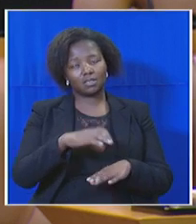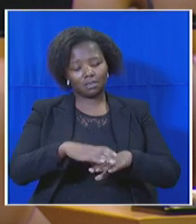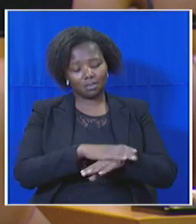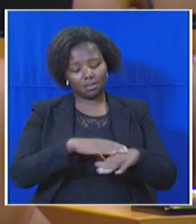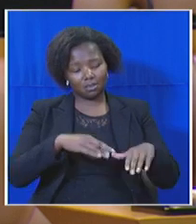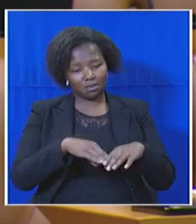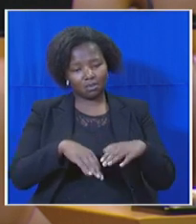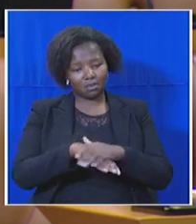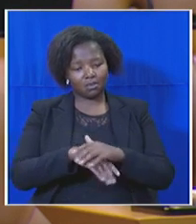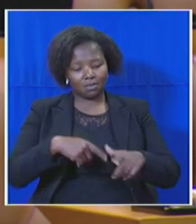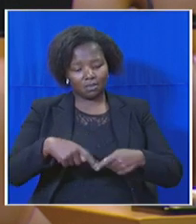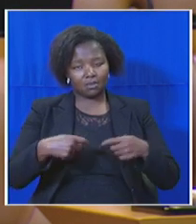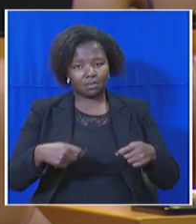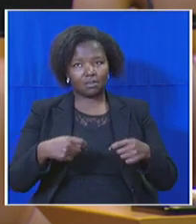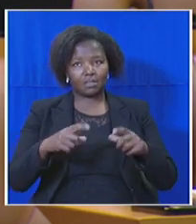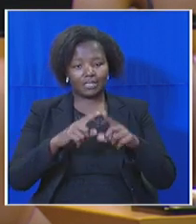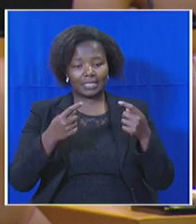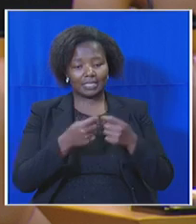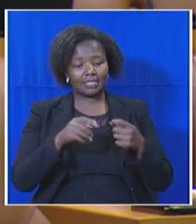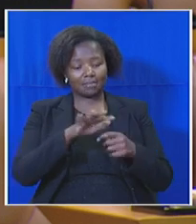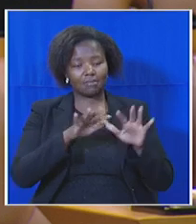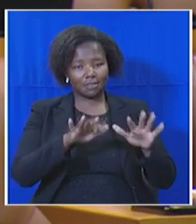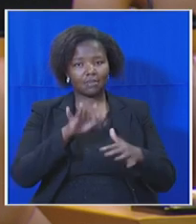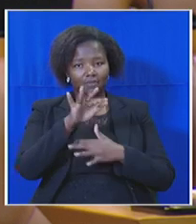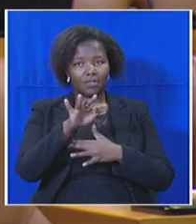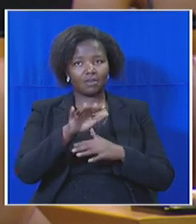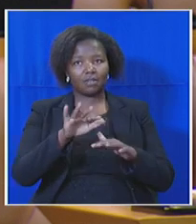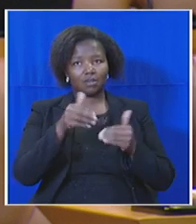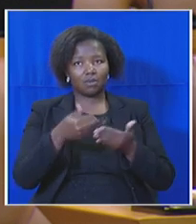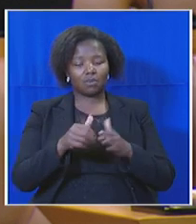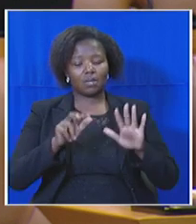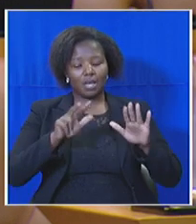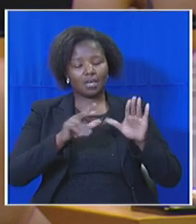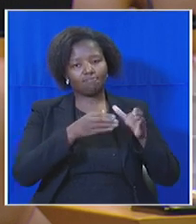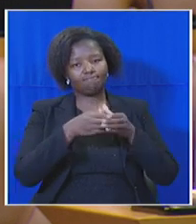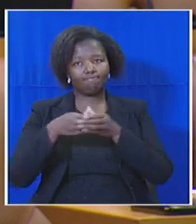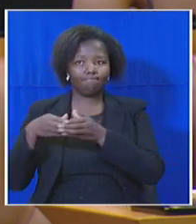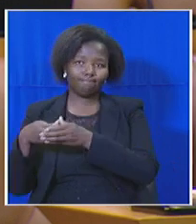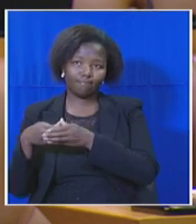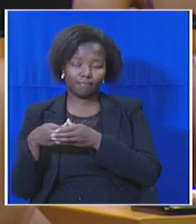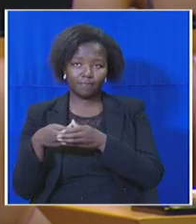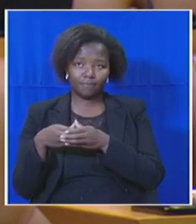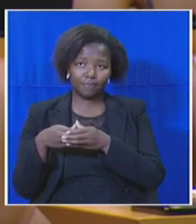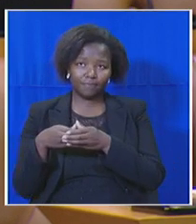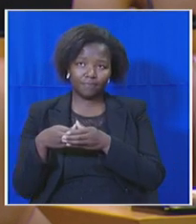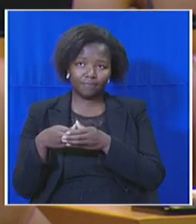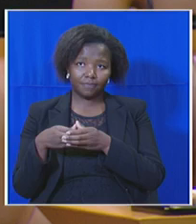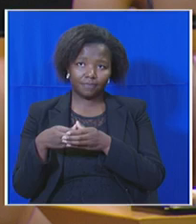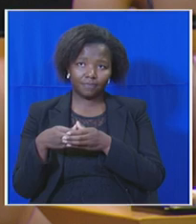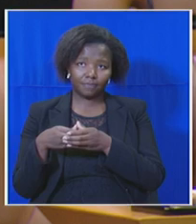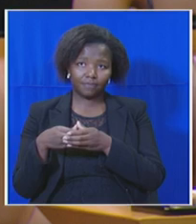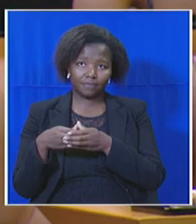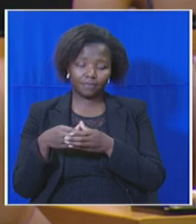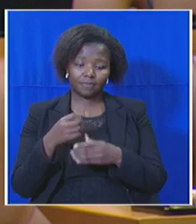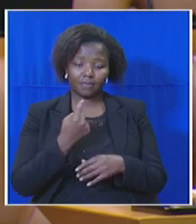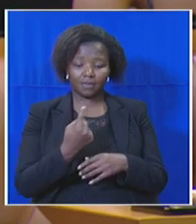all 15 players from each team of all eight participated teams, and paid referees 50 rand